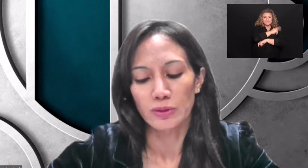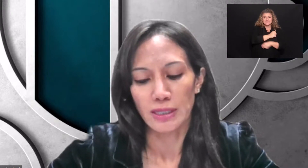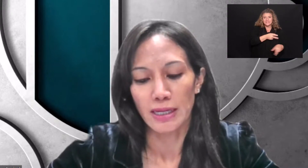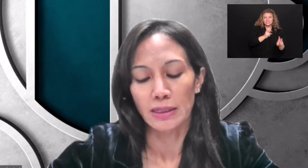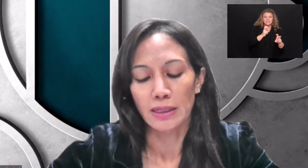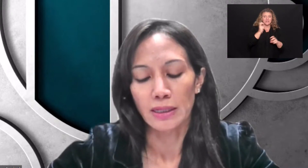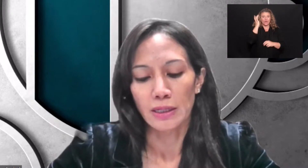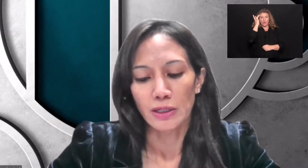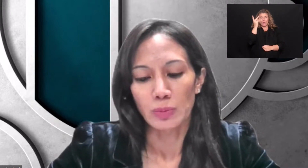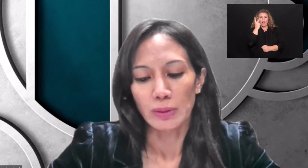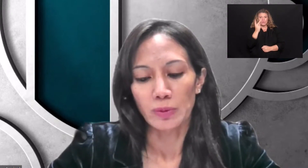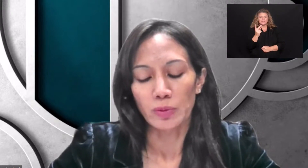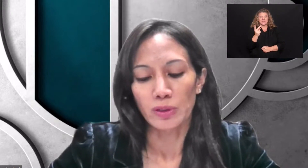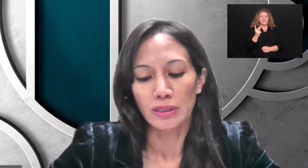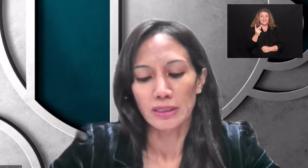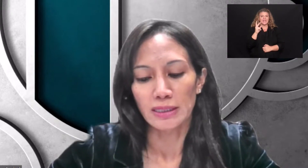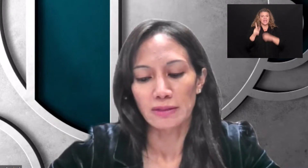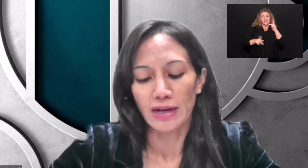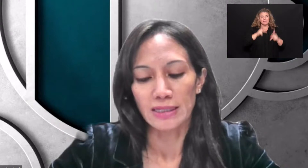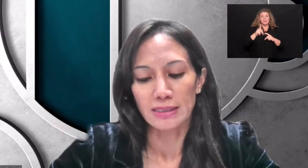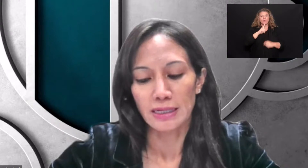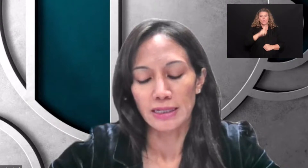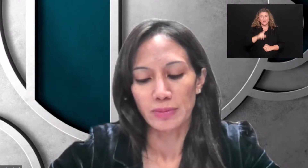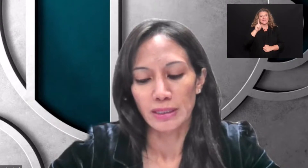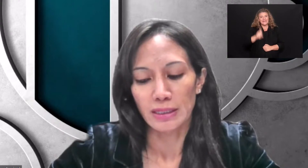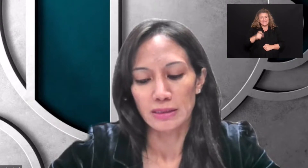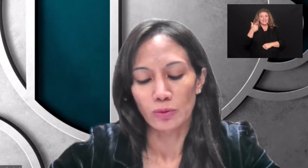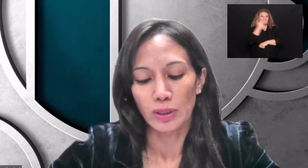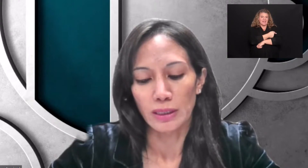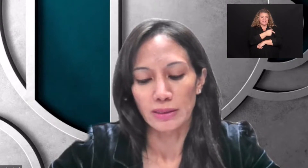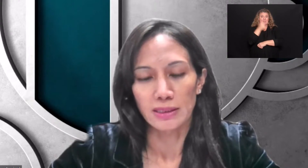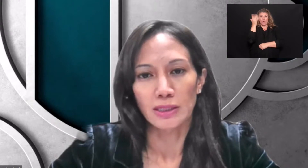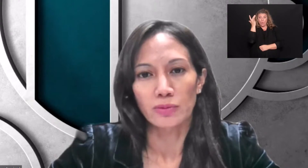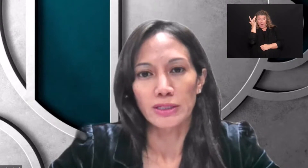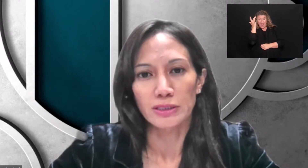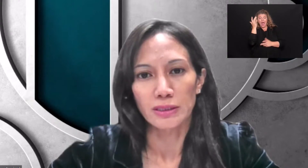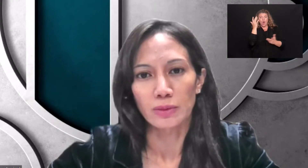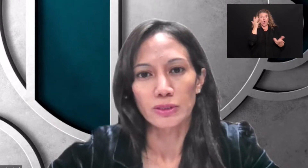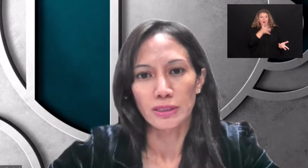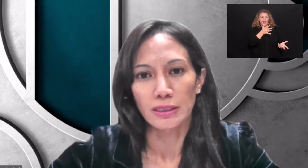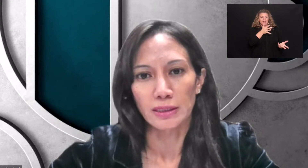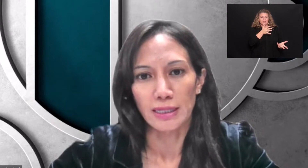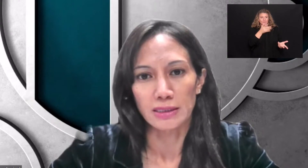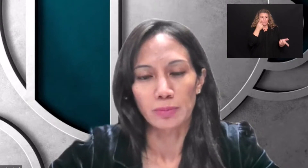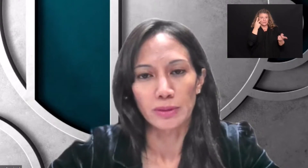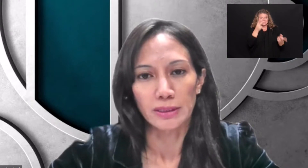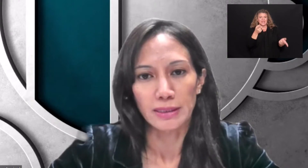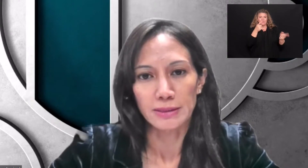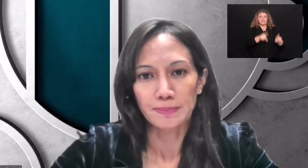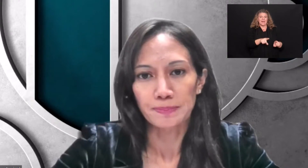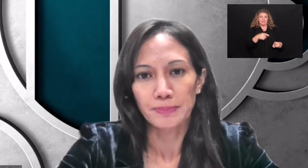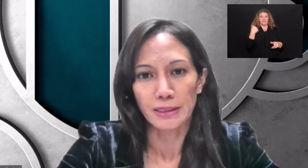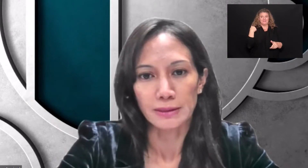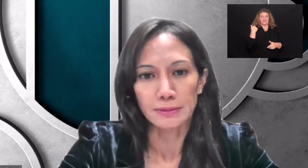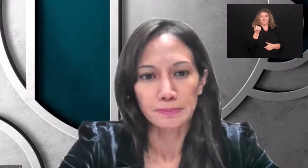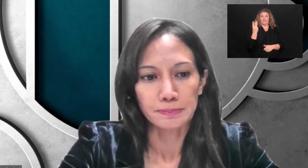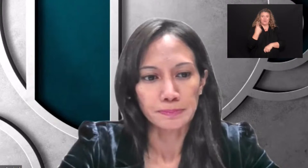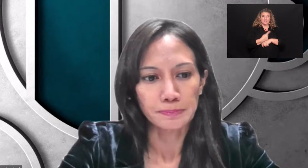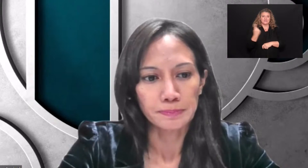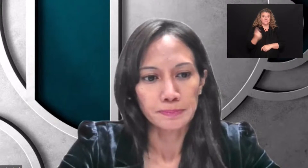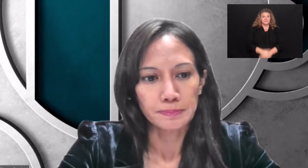and why we're saying, you know, people really need to get vaccinated because of what the acceleration that we're seeing in the last couple of days.